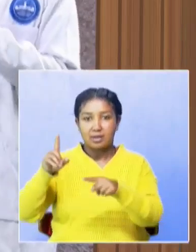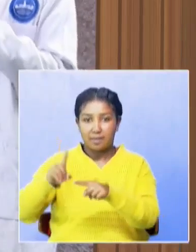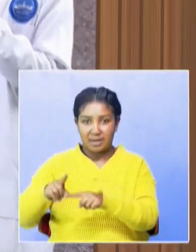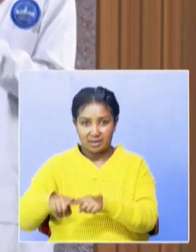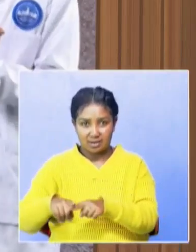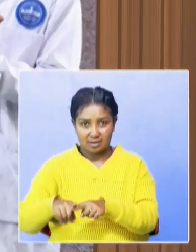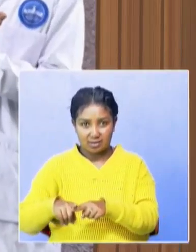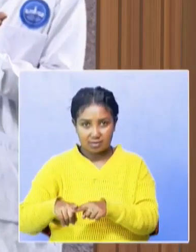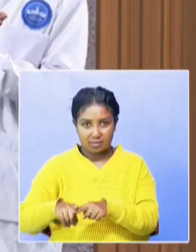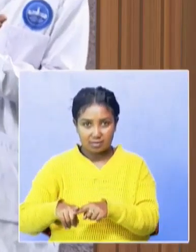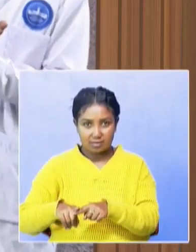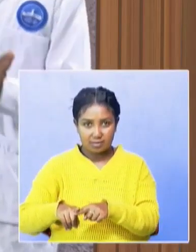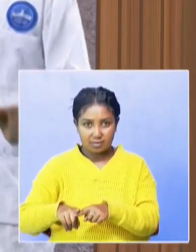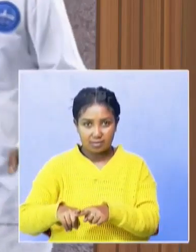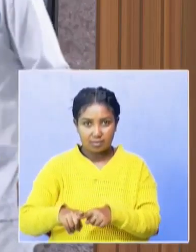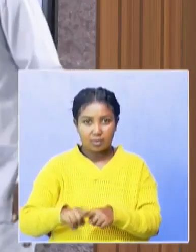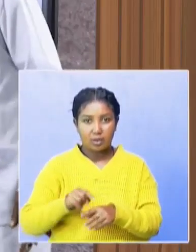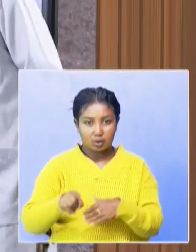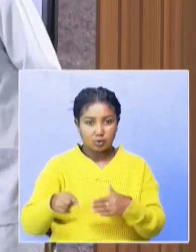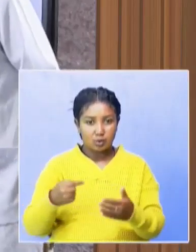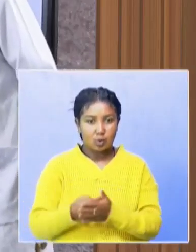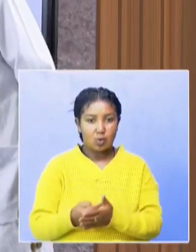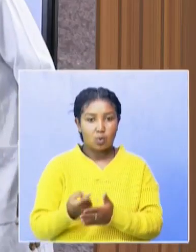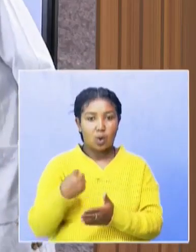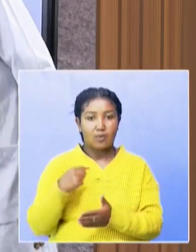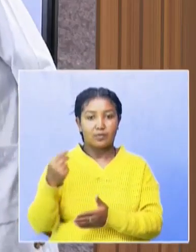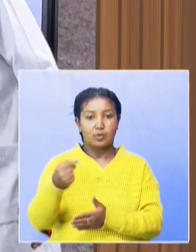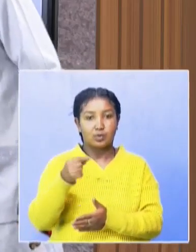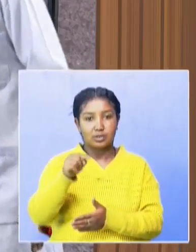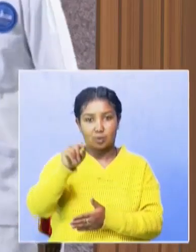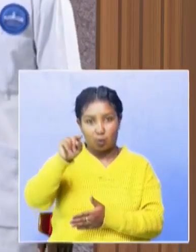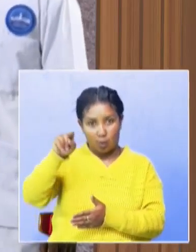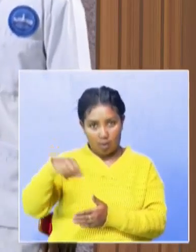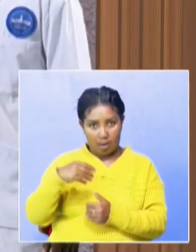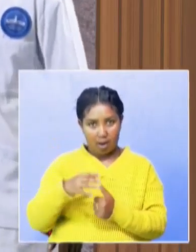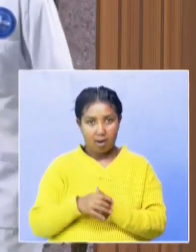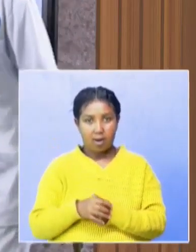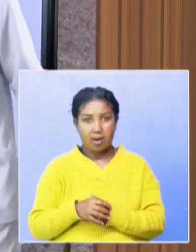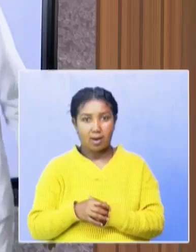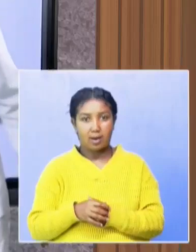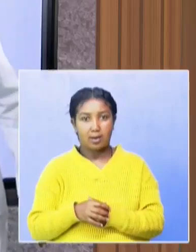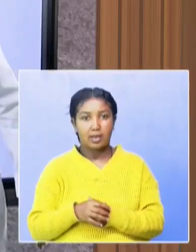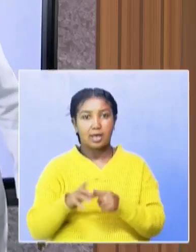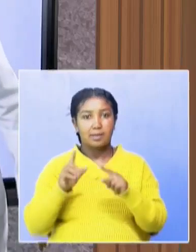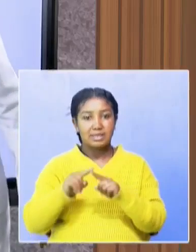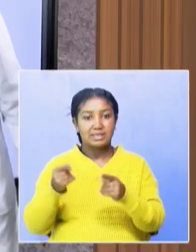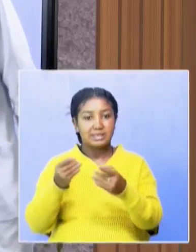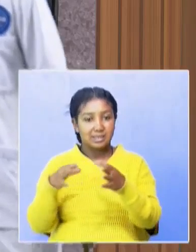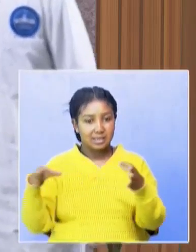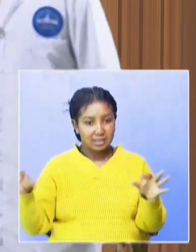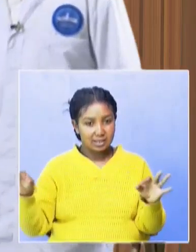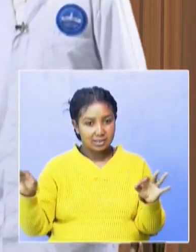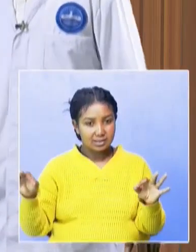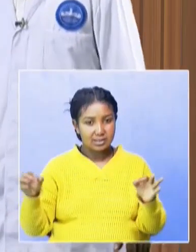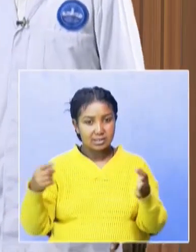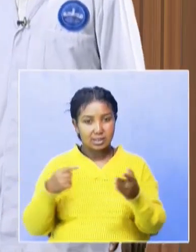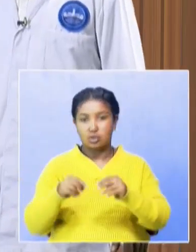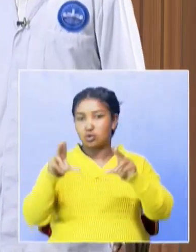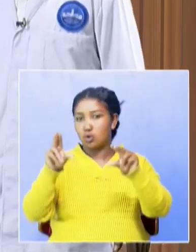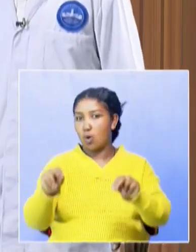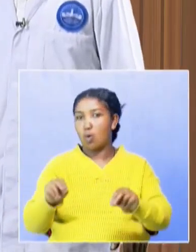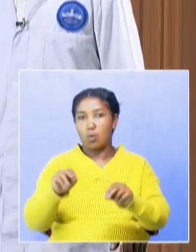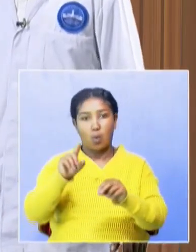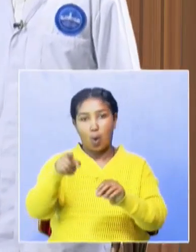clause, a subordinate clause. So we've used here comma. But in this sentence, there is no